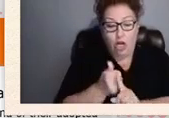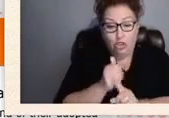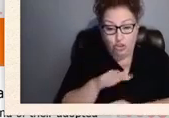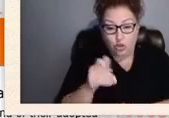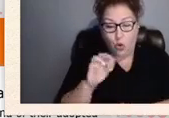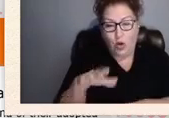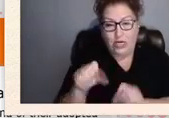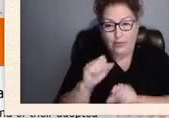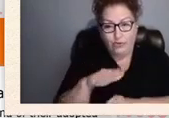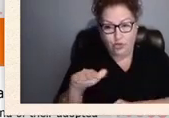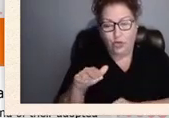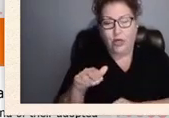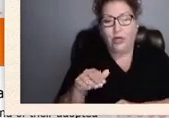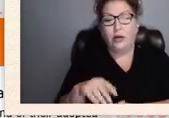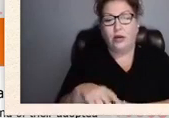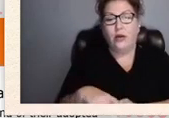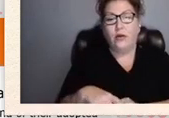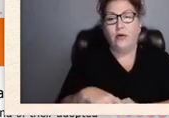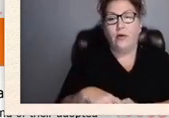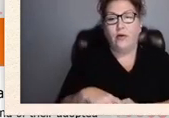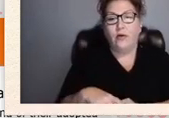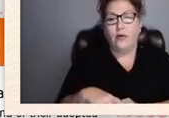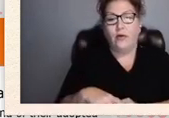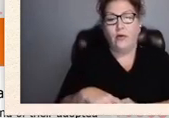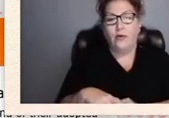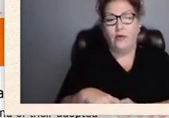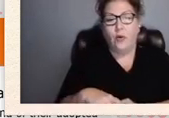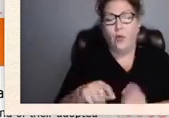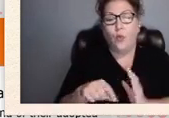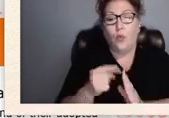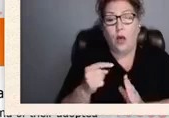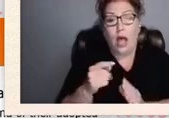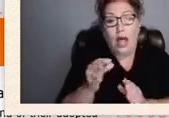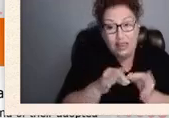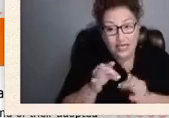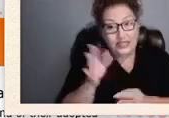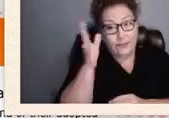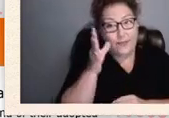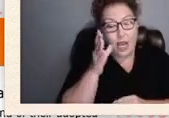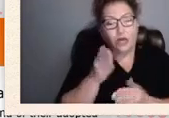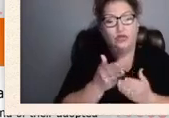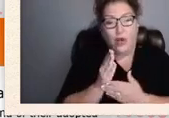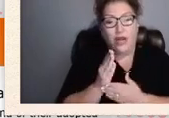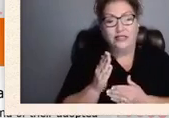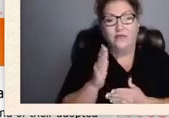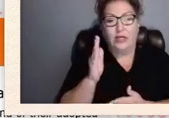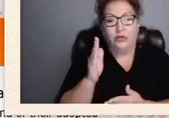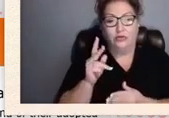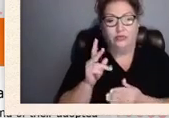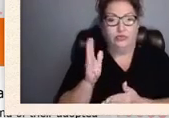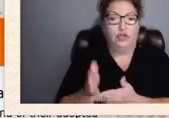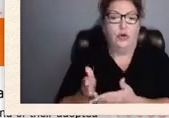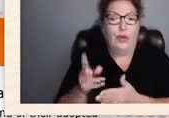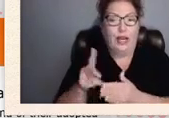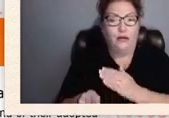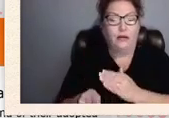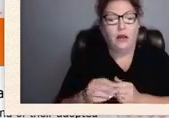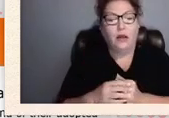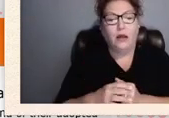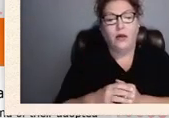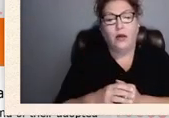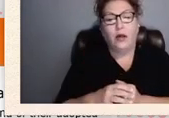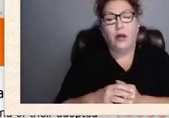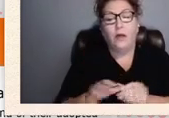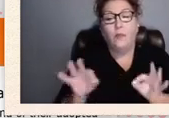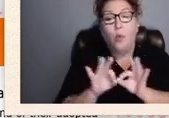minority unless the parents' parental rights have been terminated pursuant to Chapter 39. So in other words, as long as